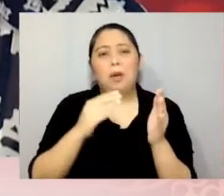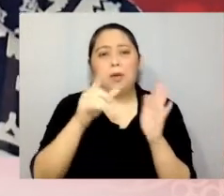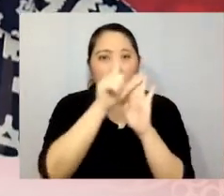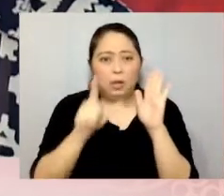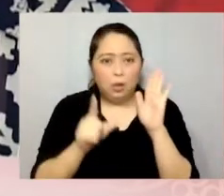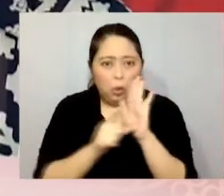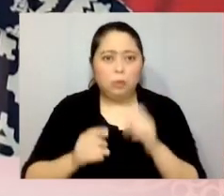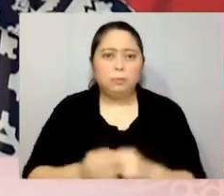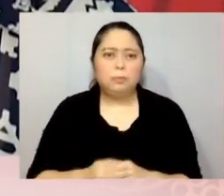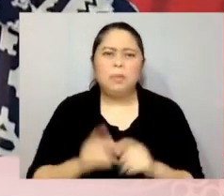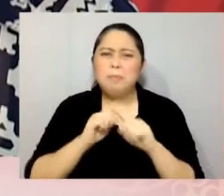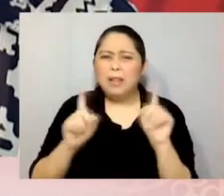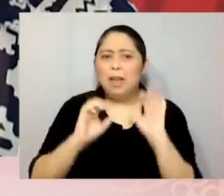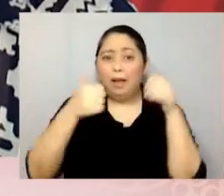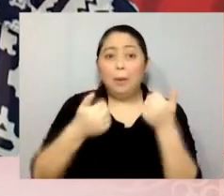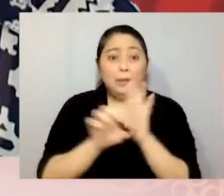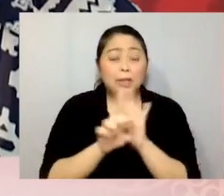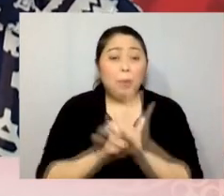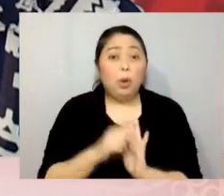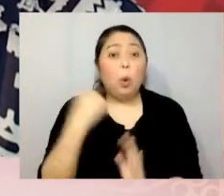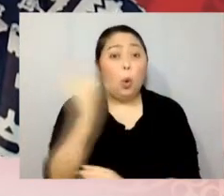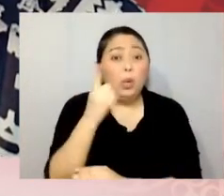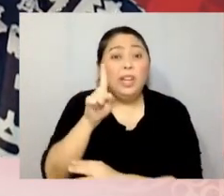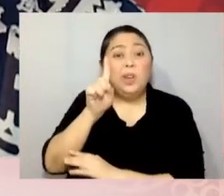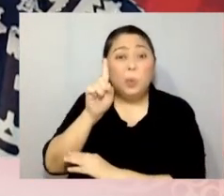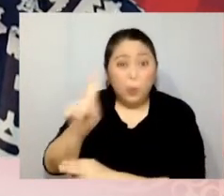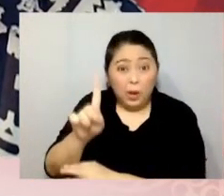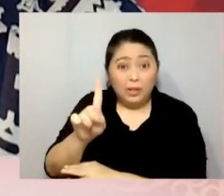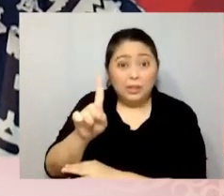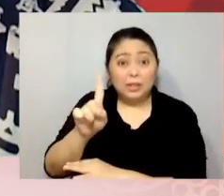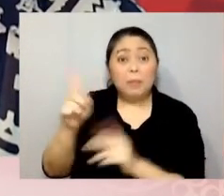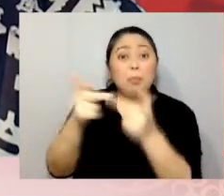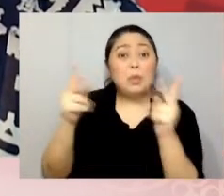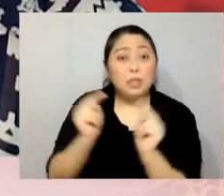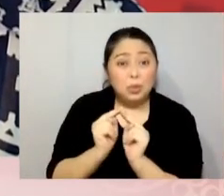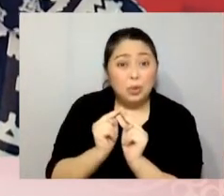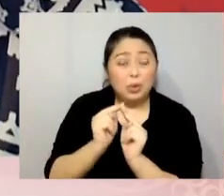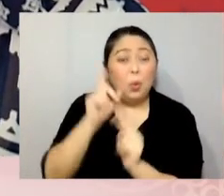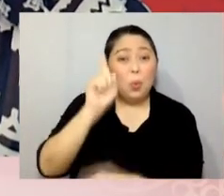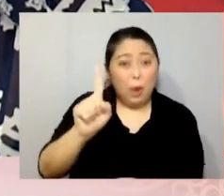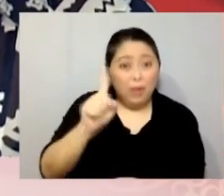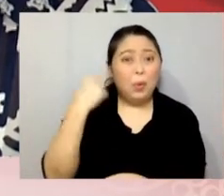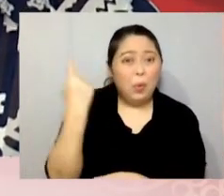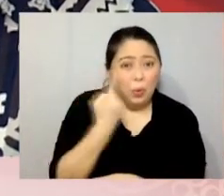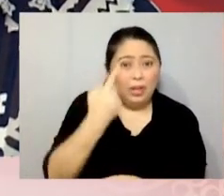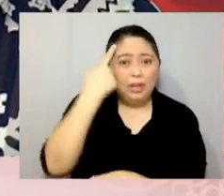a woman, do you feel the issues of women, frankly, might be